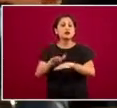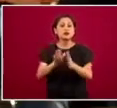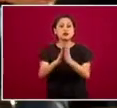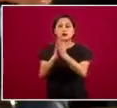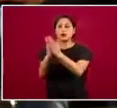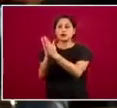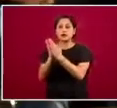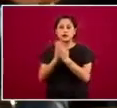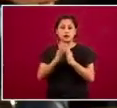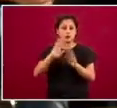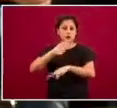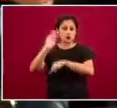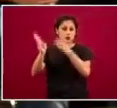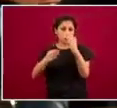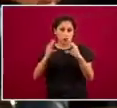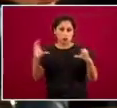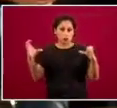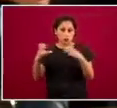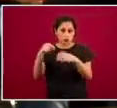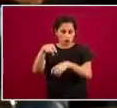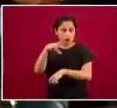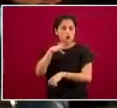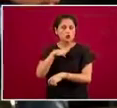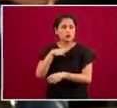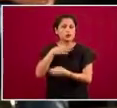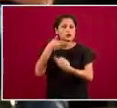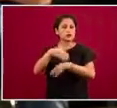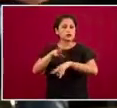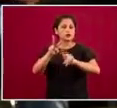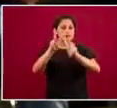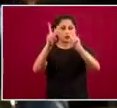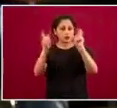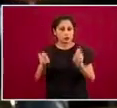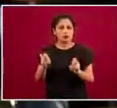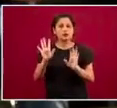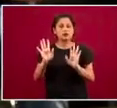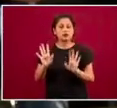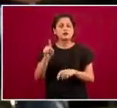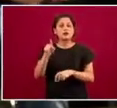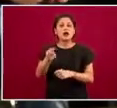safety measures for those relatives of those patients that have lost their lives?